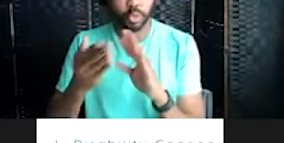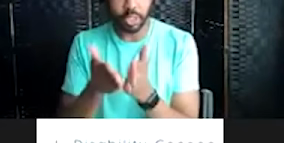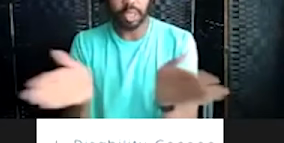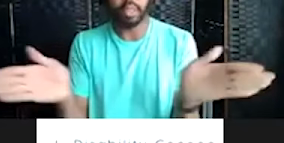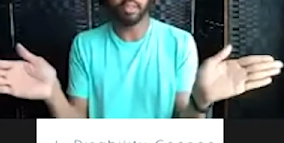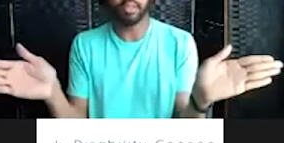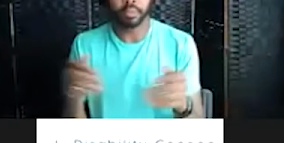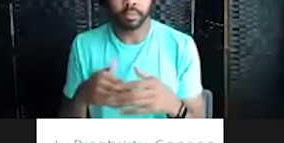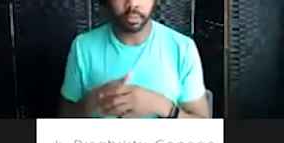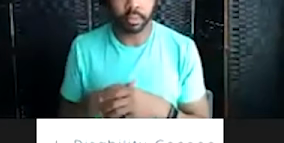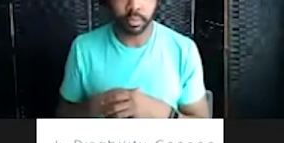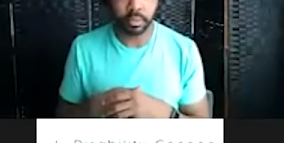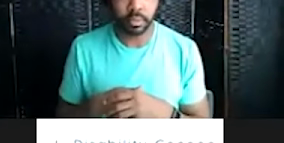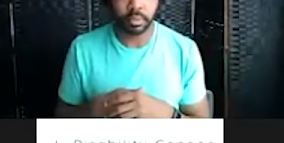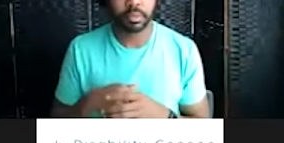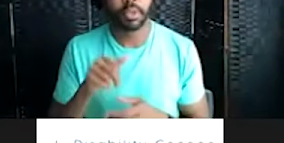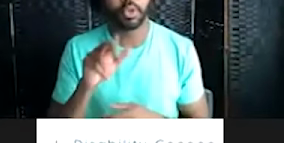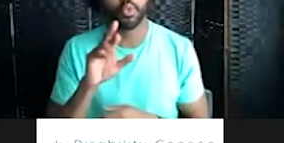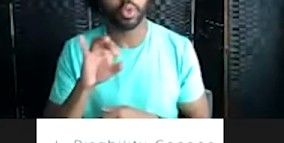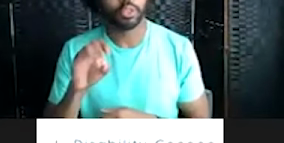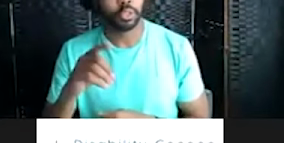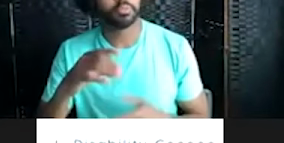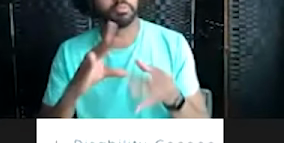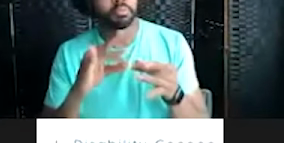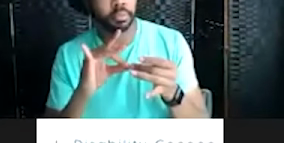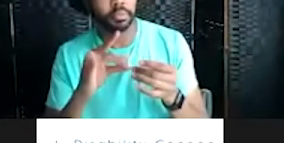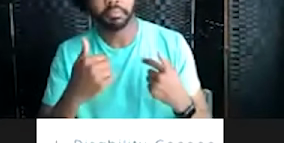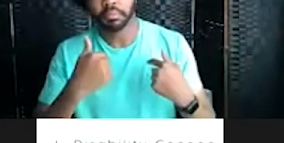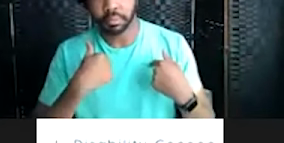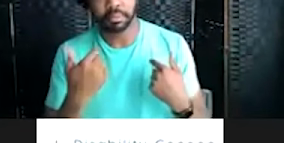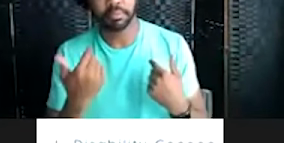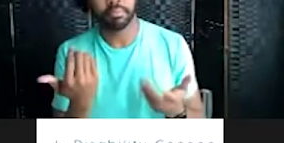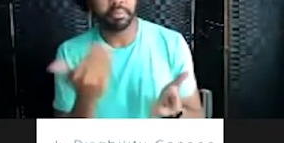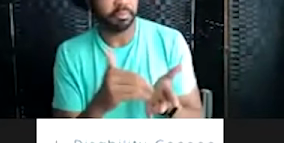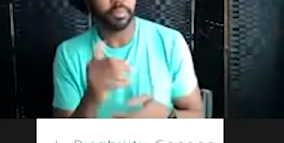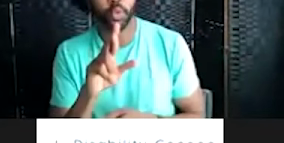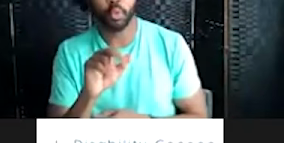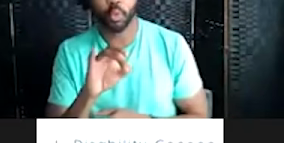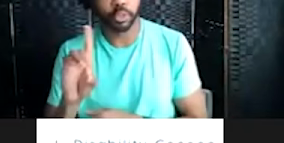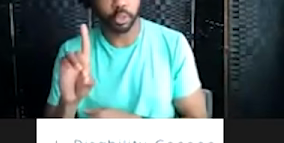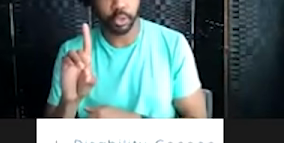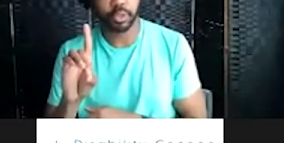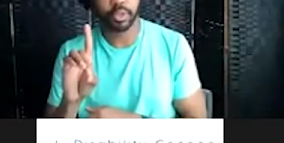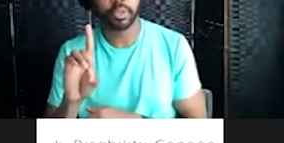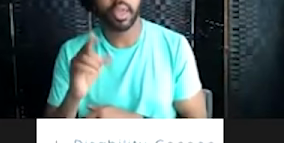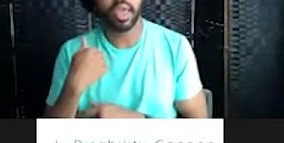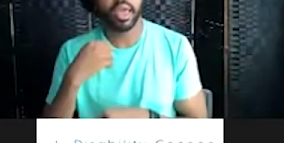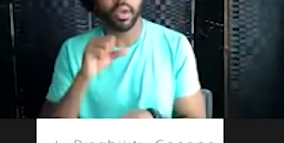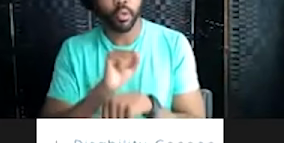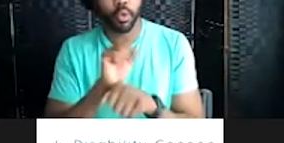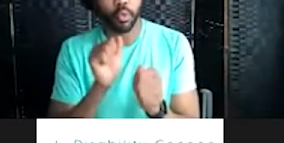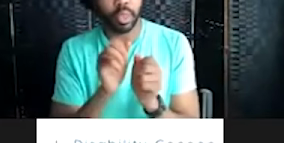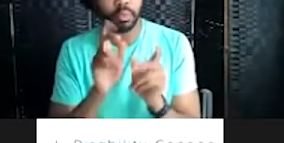And as I mentioned earlier, my name is Richard Harrington. I have been working with people that